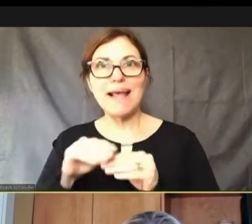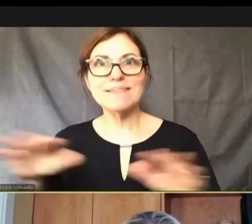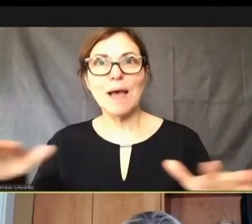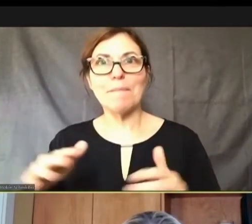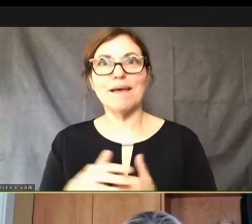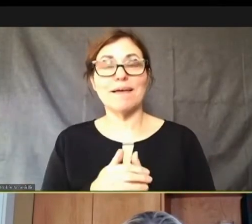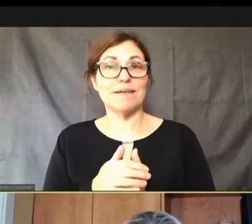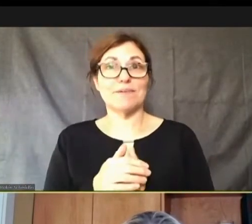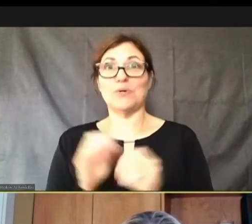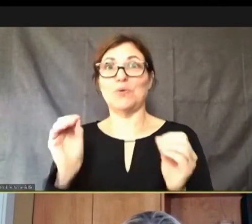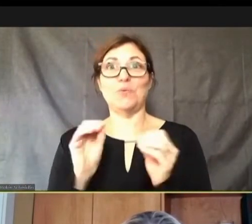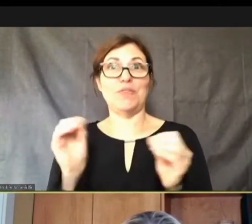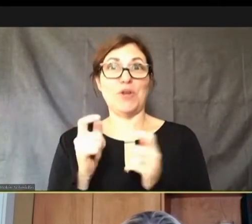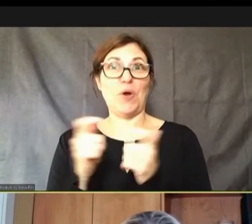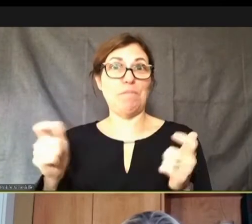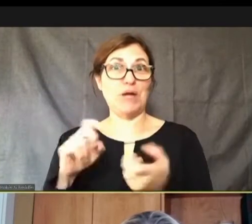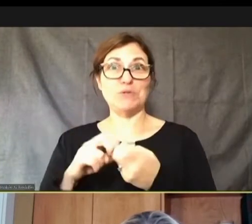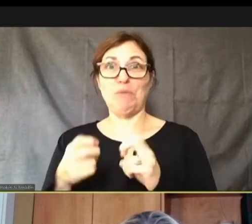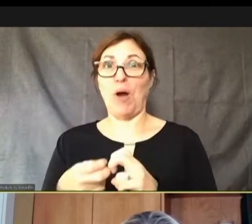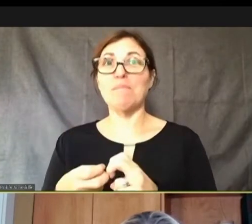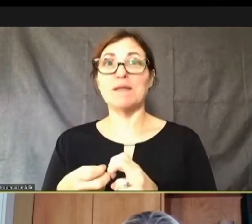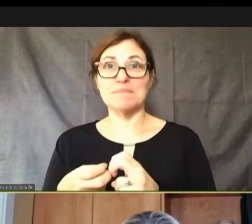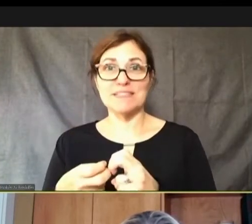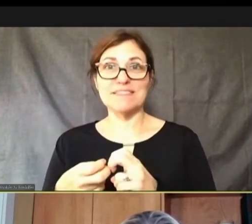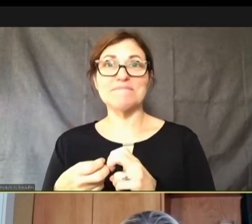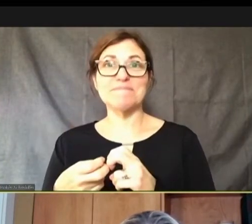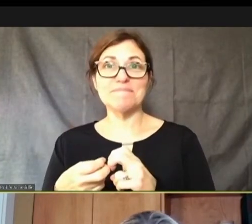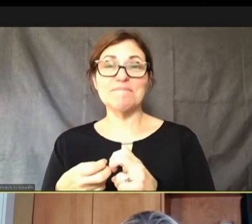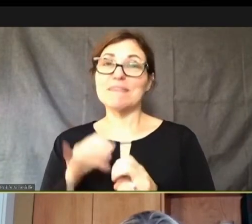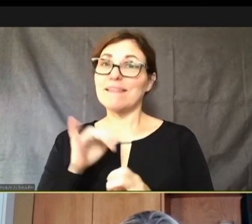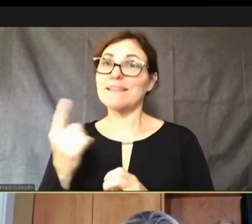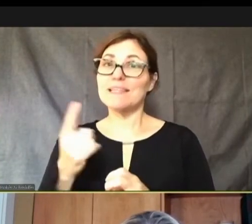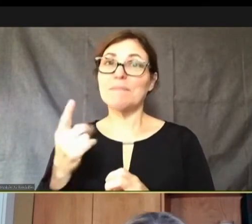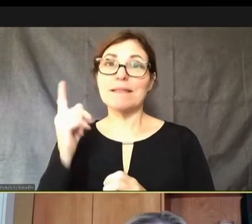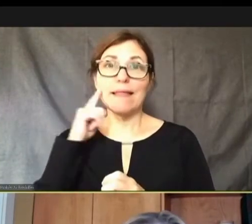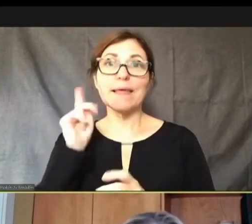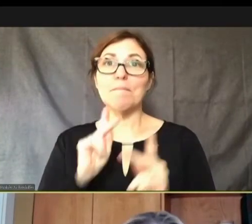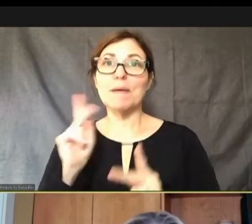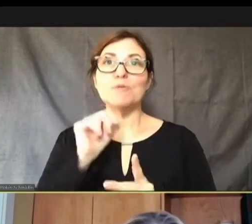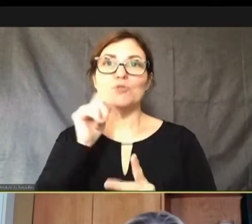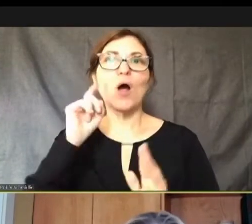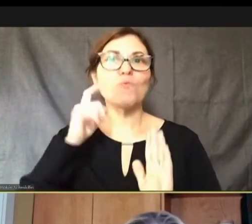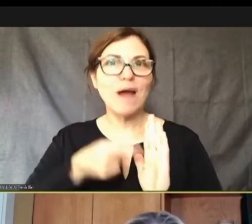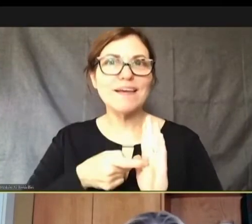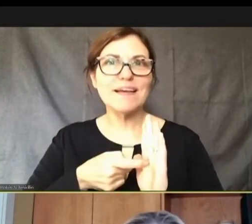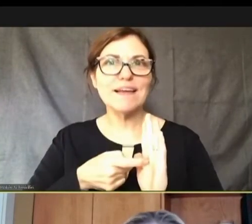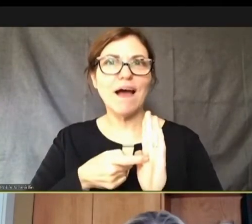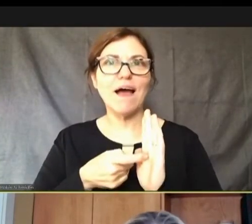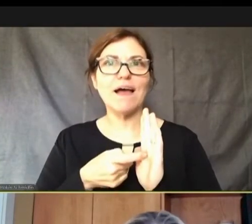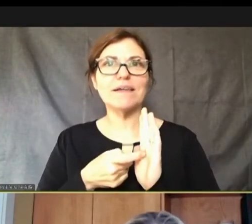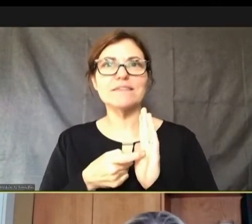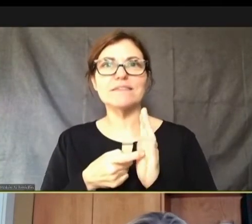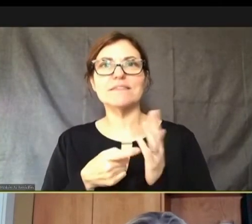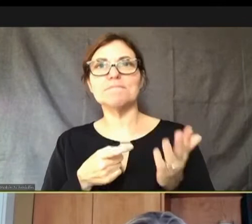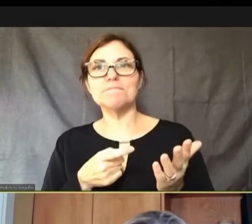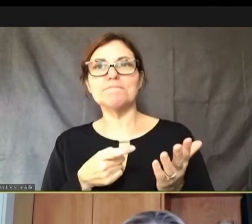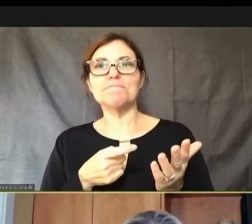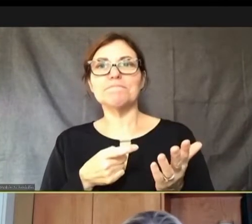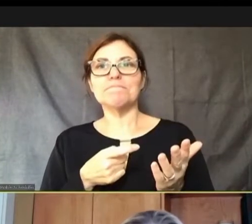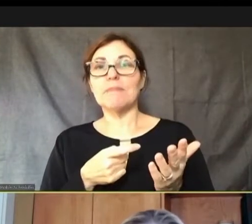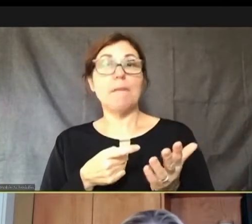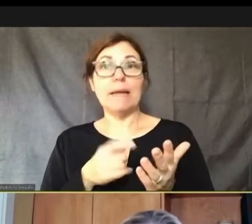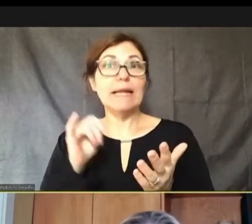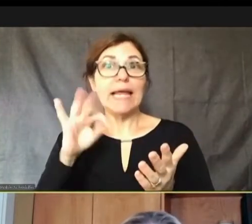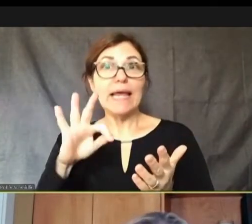that is, you know, something that I don't think people recognize or would be recognized unless it had gone wrong,